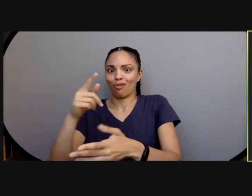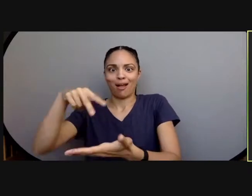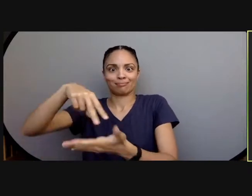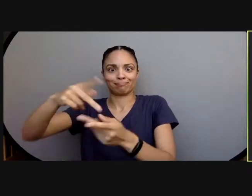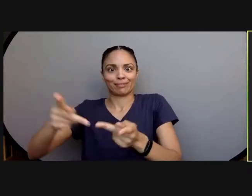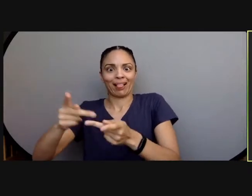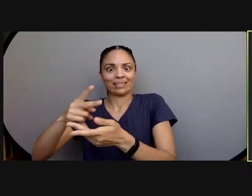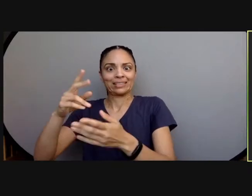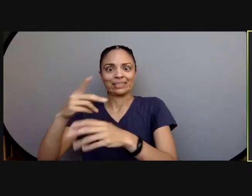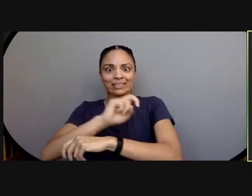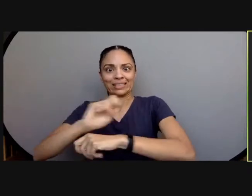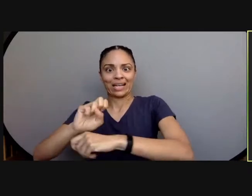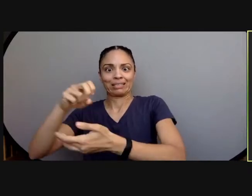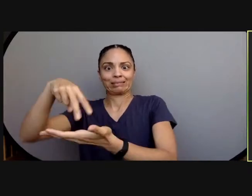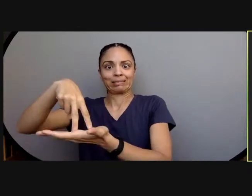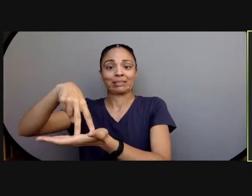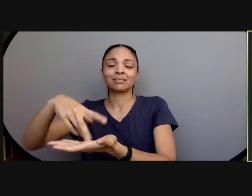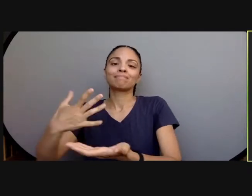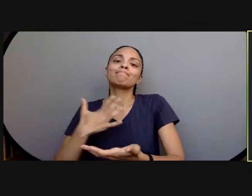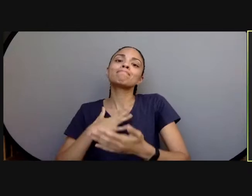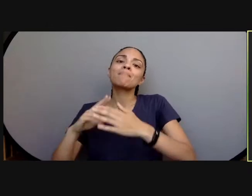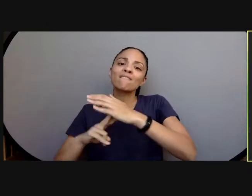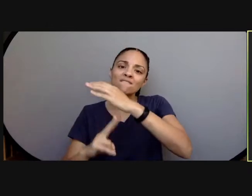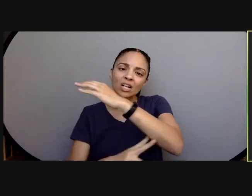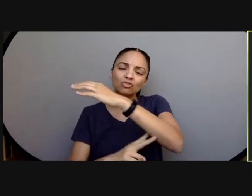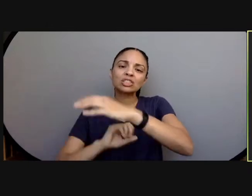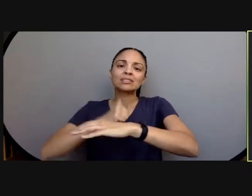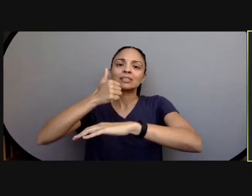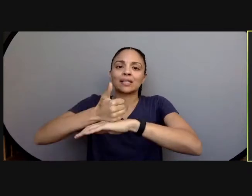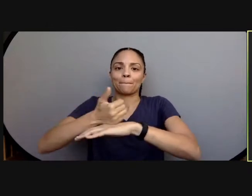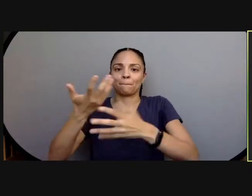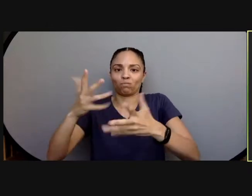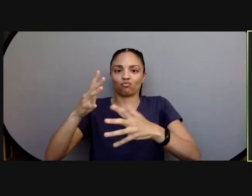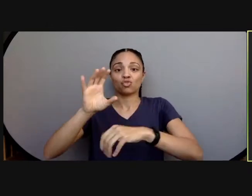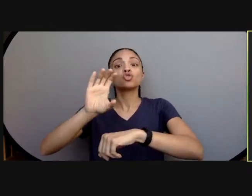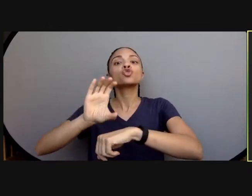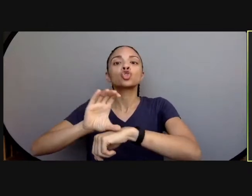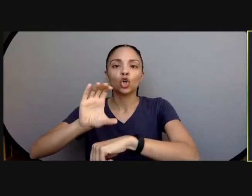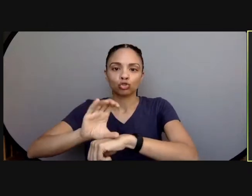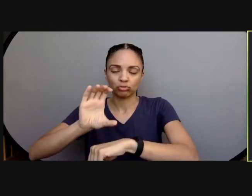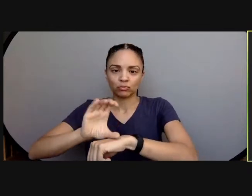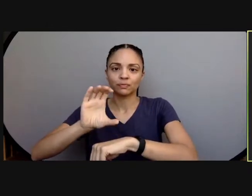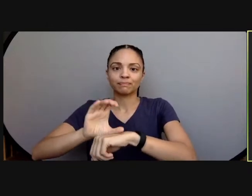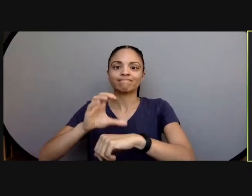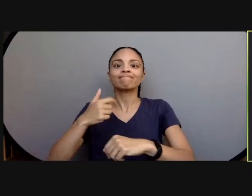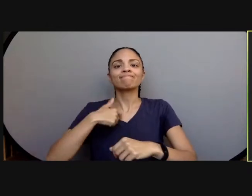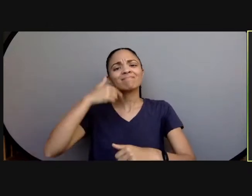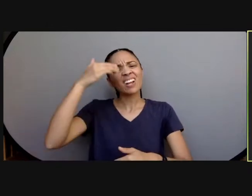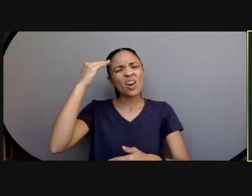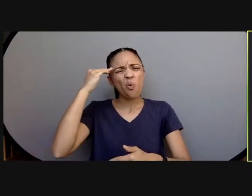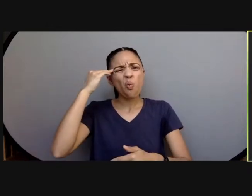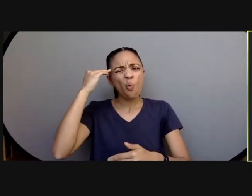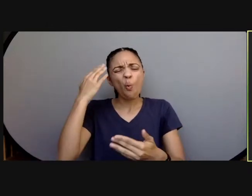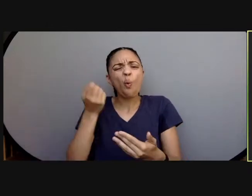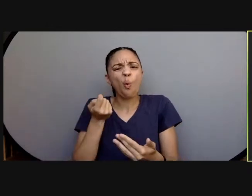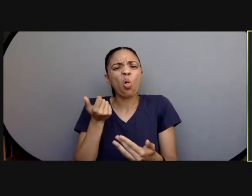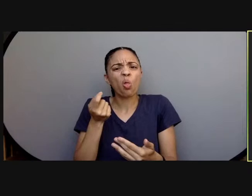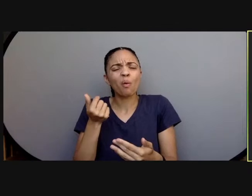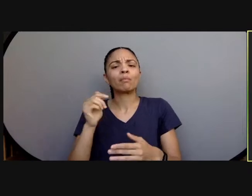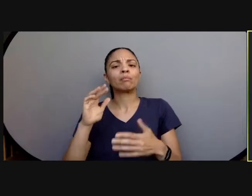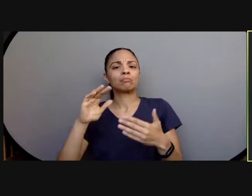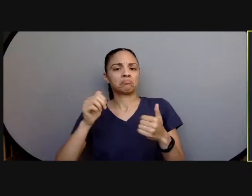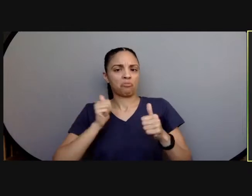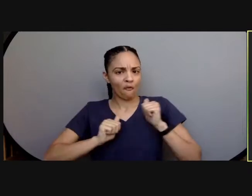really is. I grew up in a place where you had to sing and you had to dance and you had to perform in front of people. You know what I mean? In a real